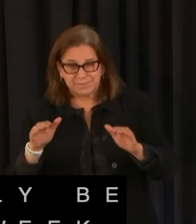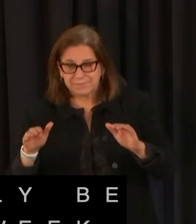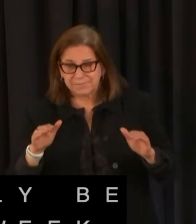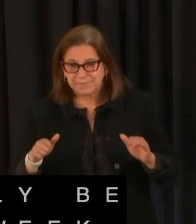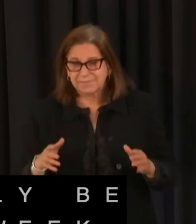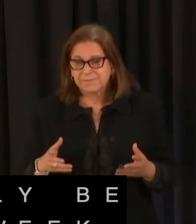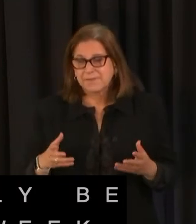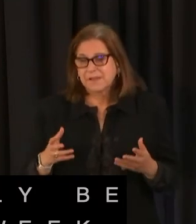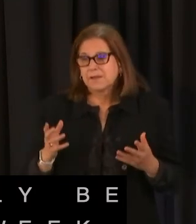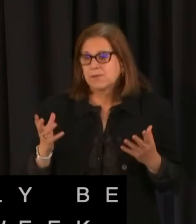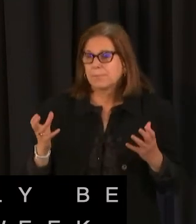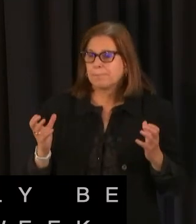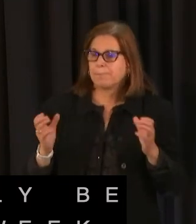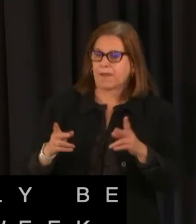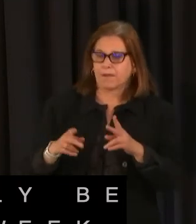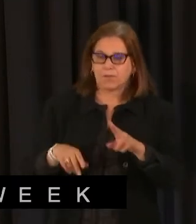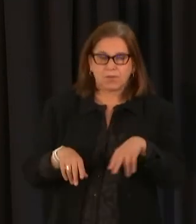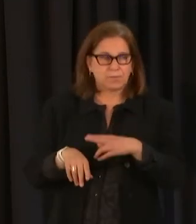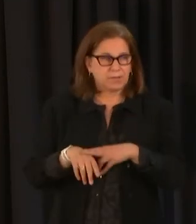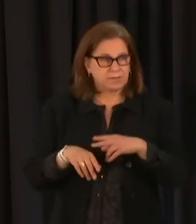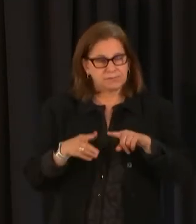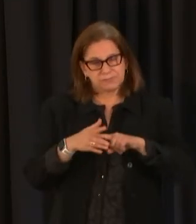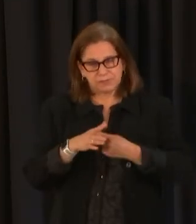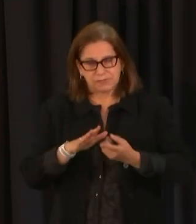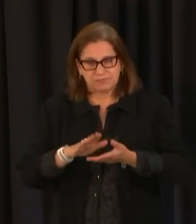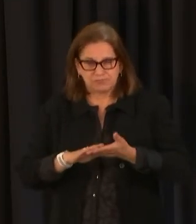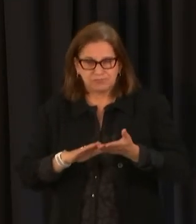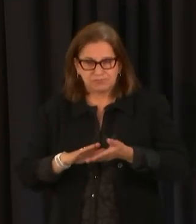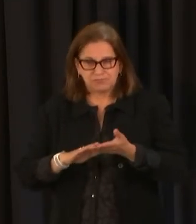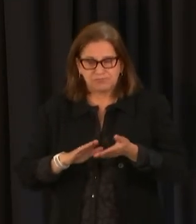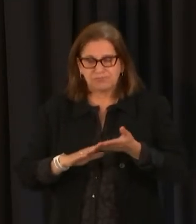getting back to normal with having people